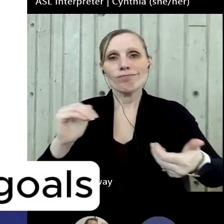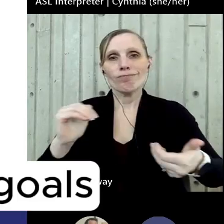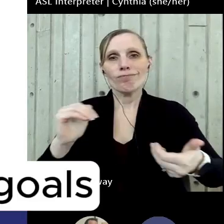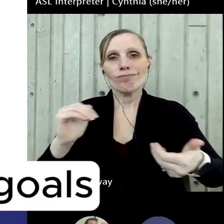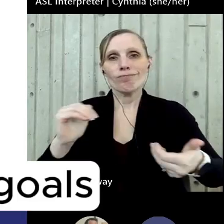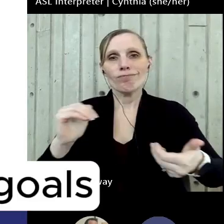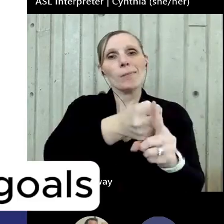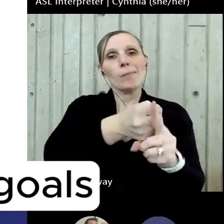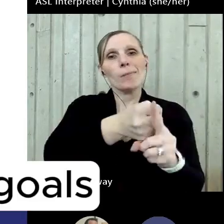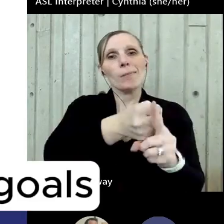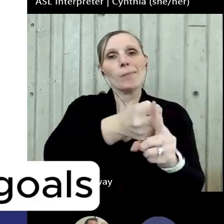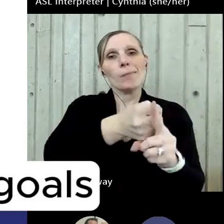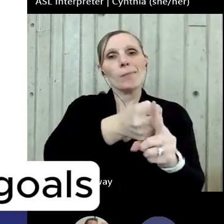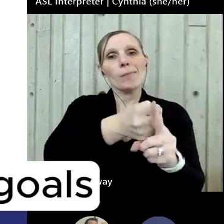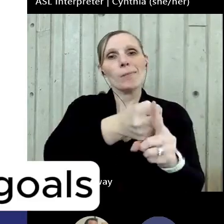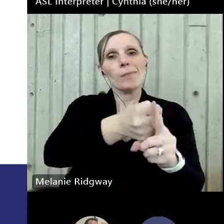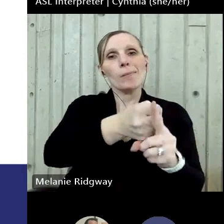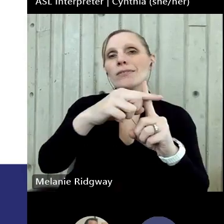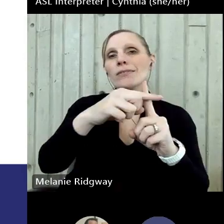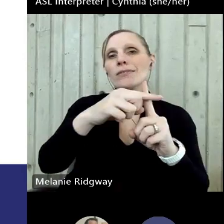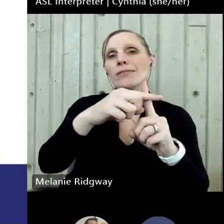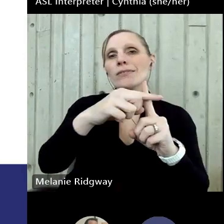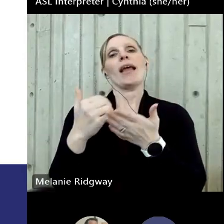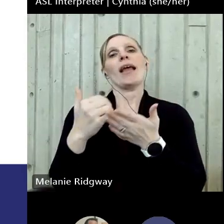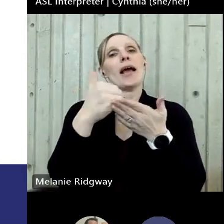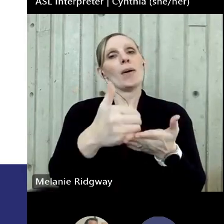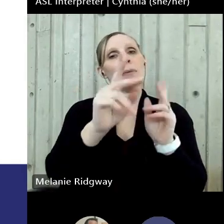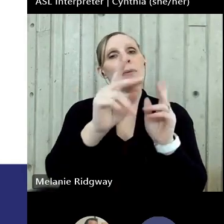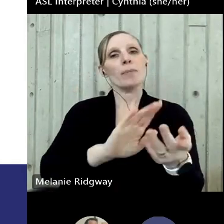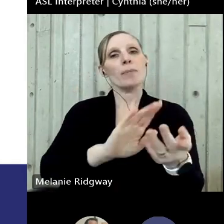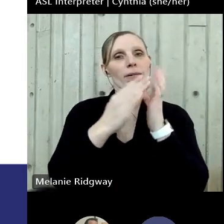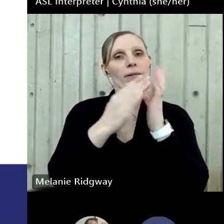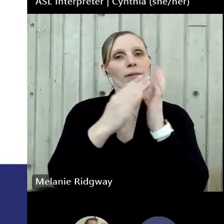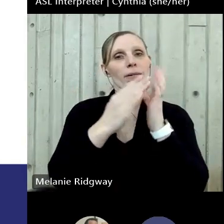individuals achieve their career goals.